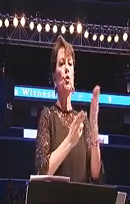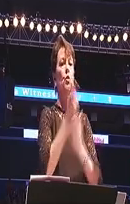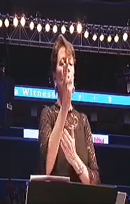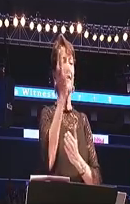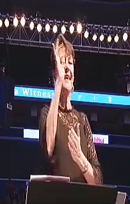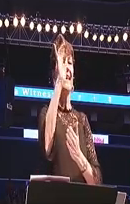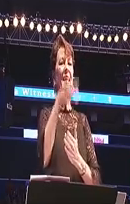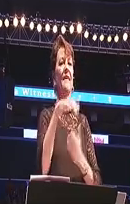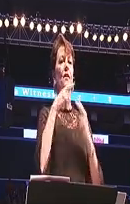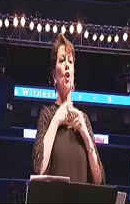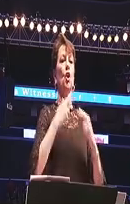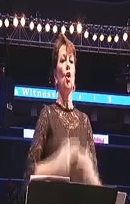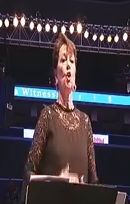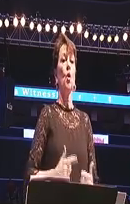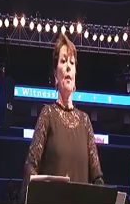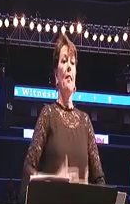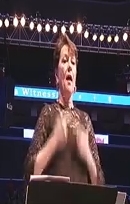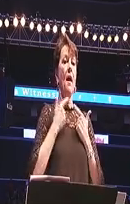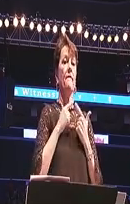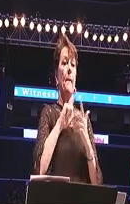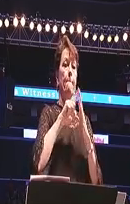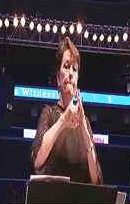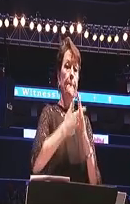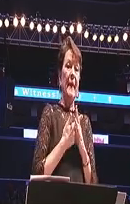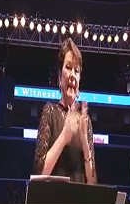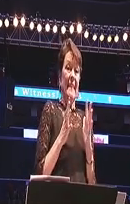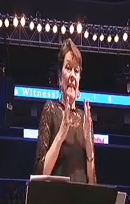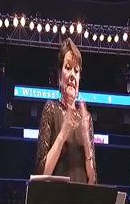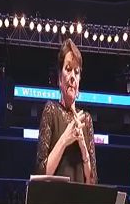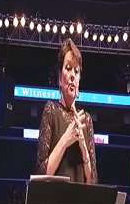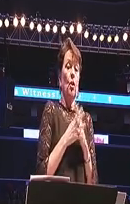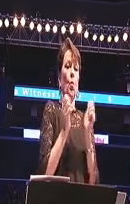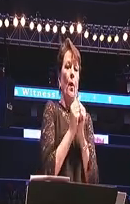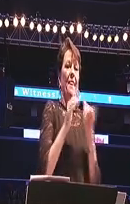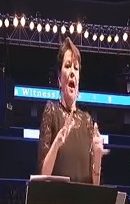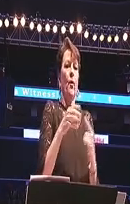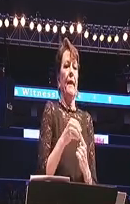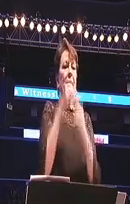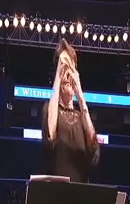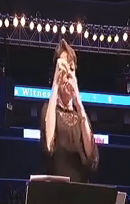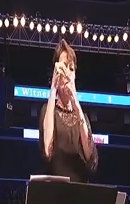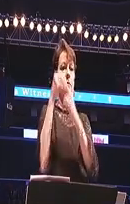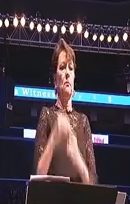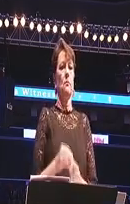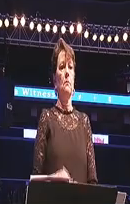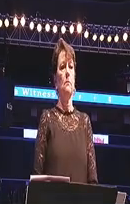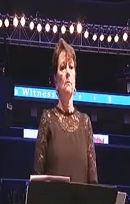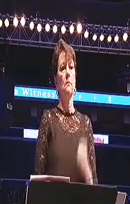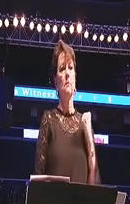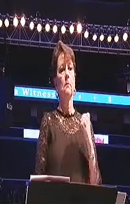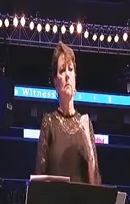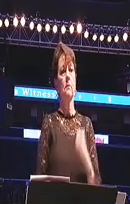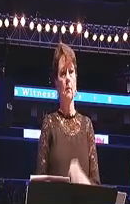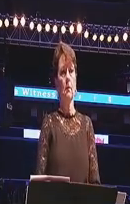that human life begins at conception without exception. Thank you.